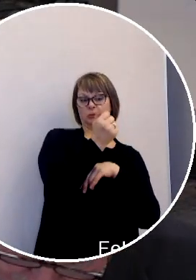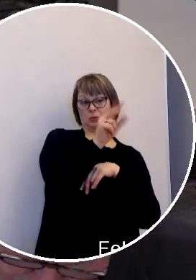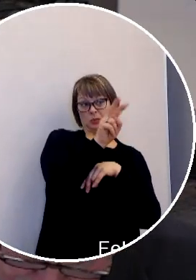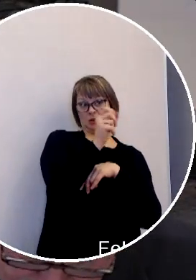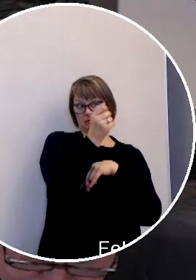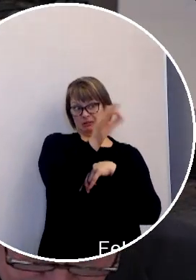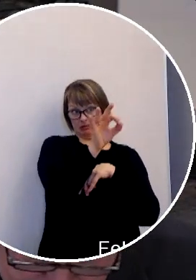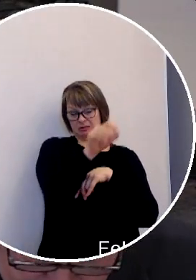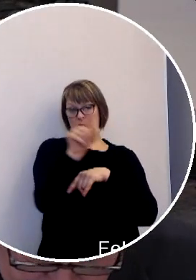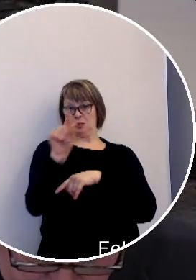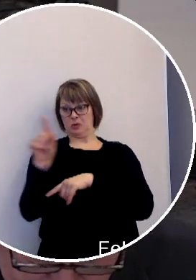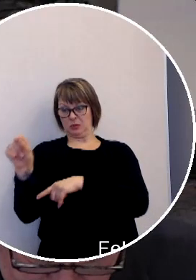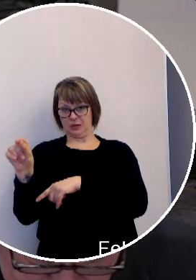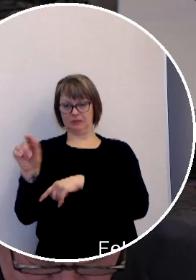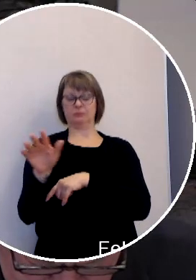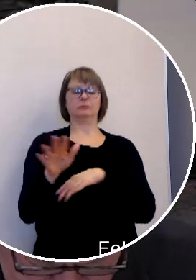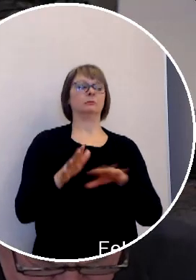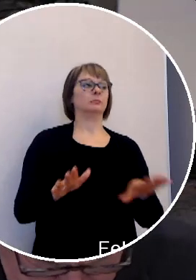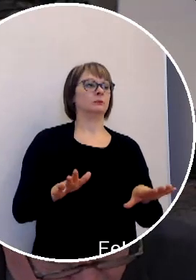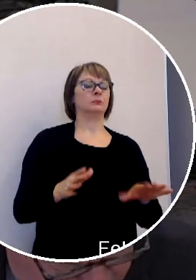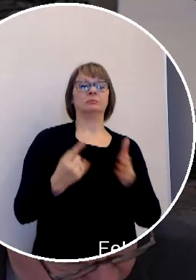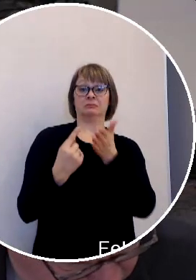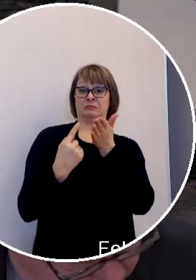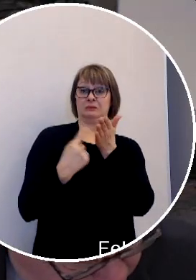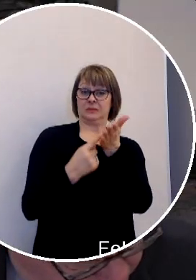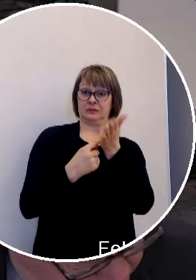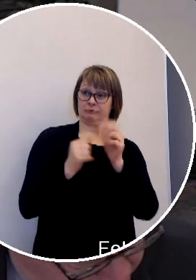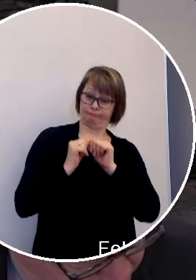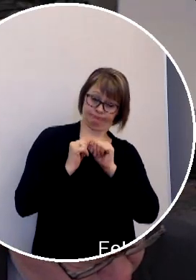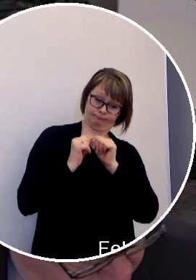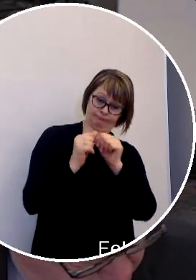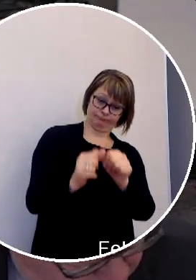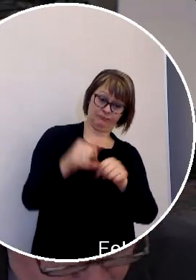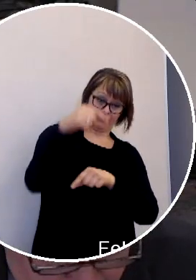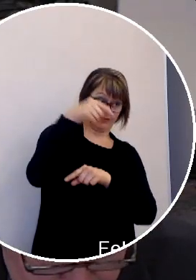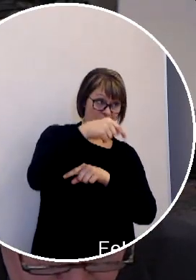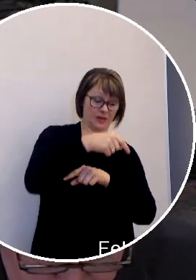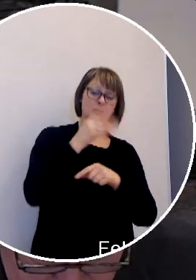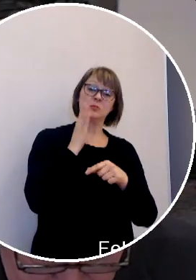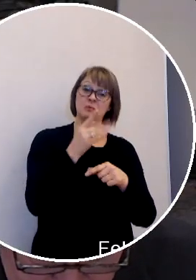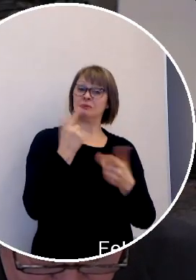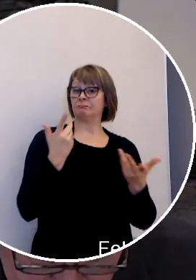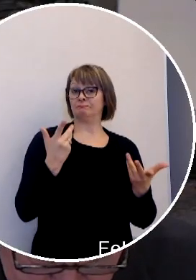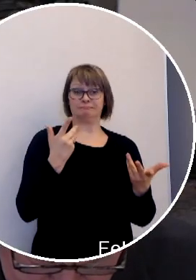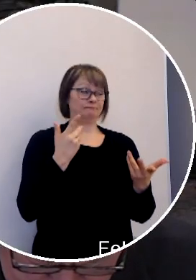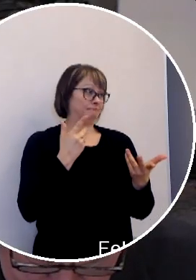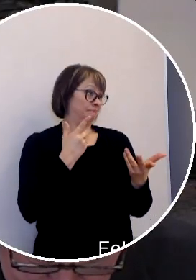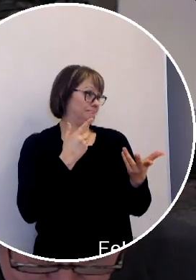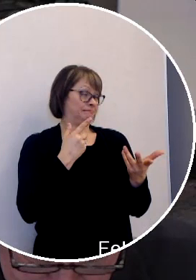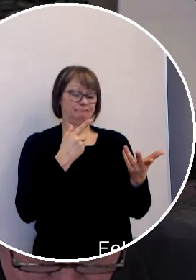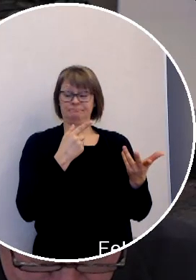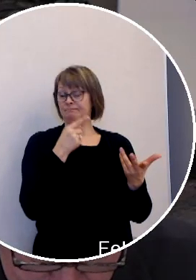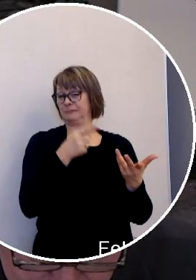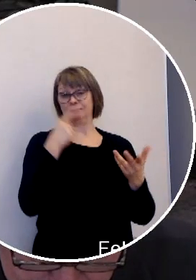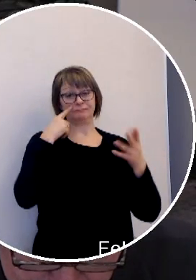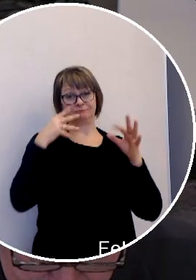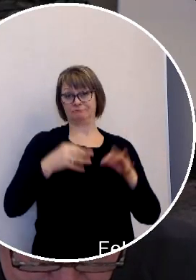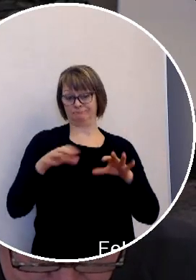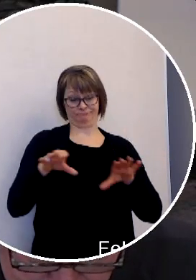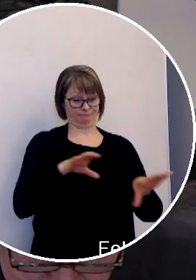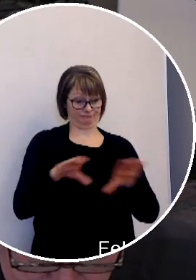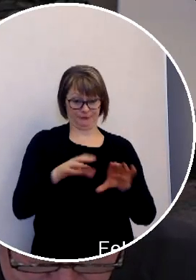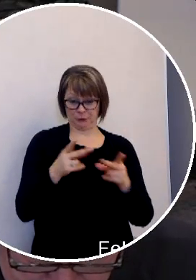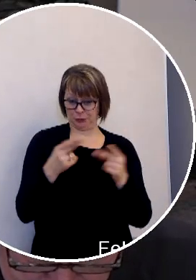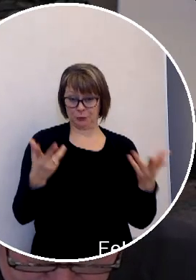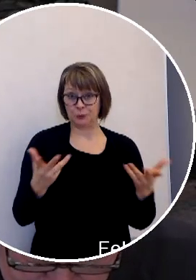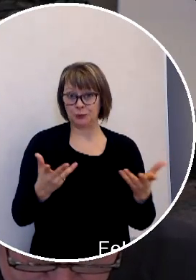2019-2020. Discussion continued in length, and the following items were determined as actioned.